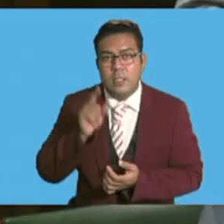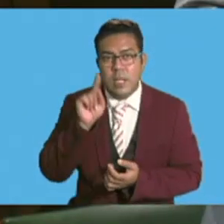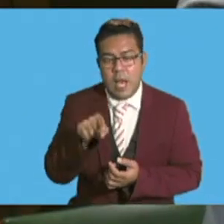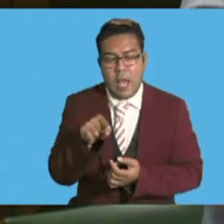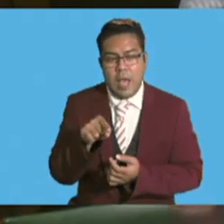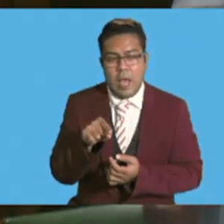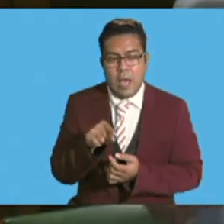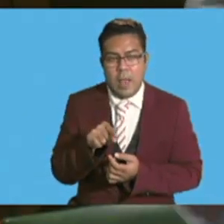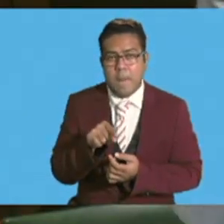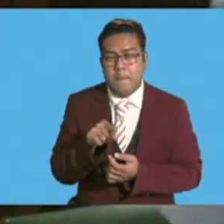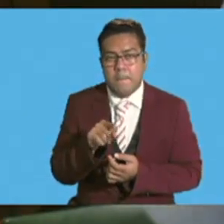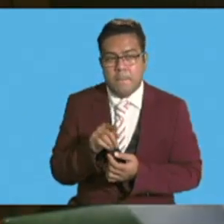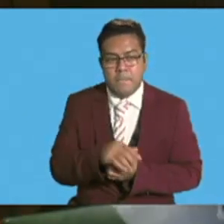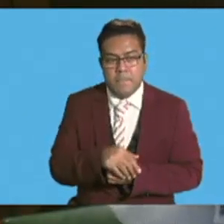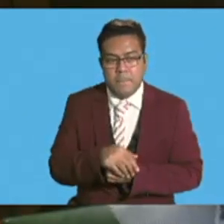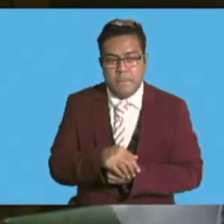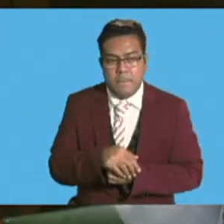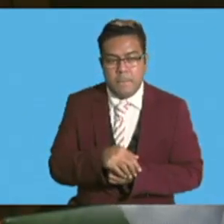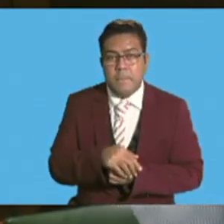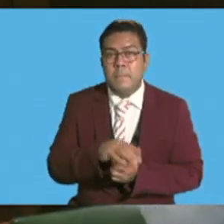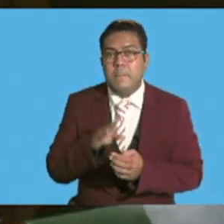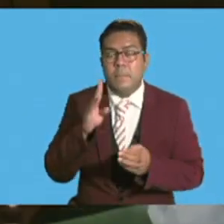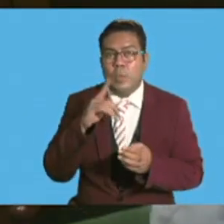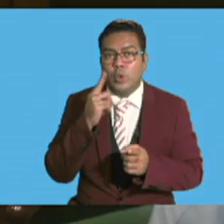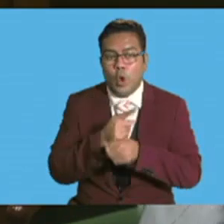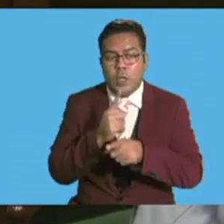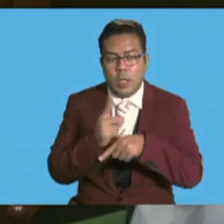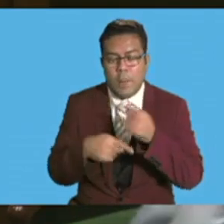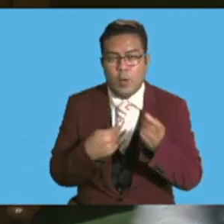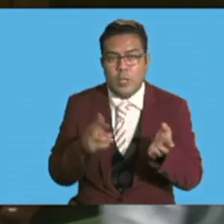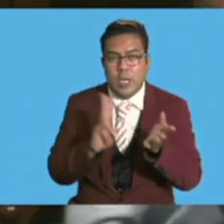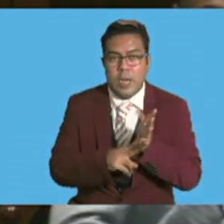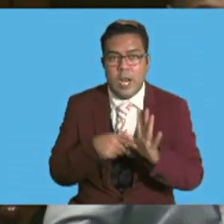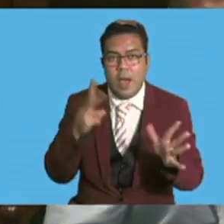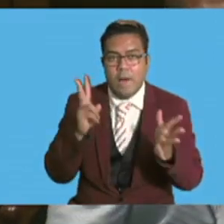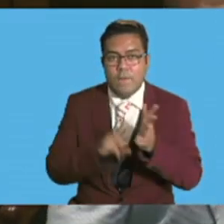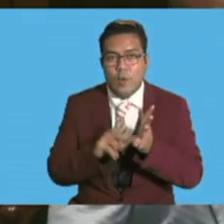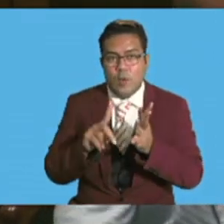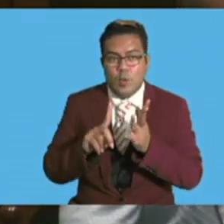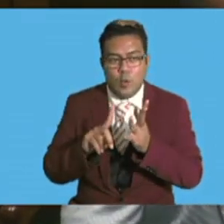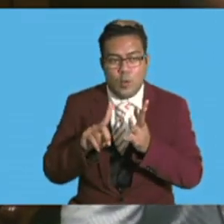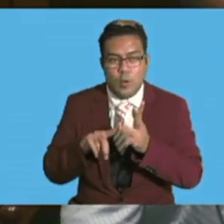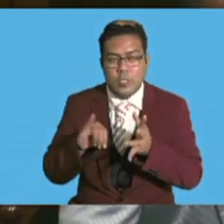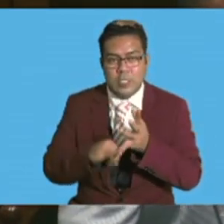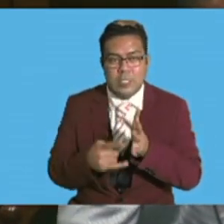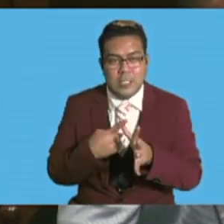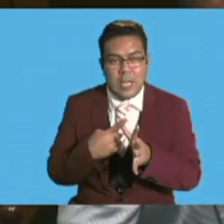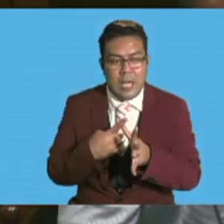mean then? I never mentioned about Navrosar. My speech.